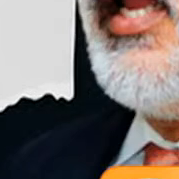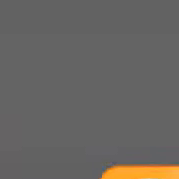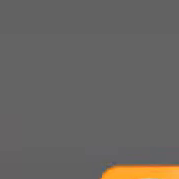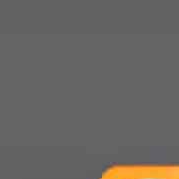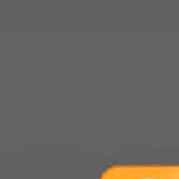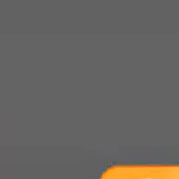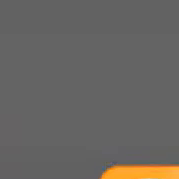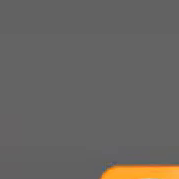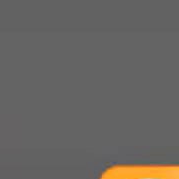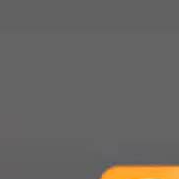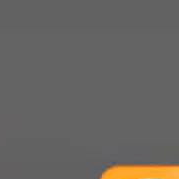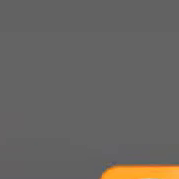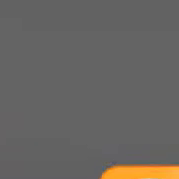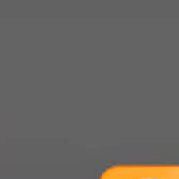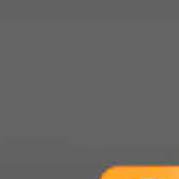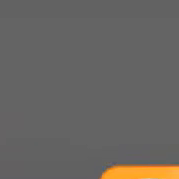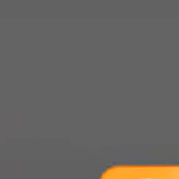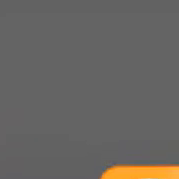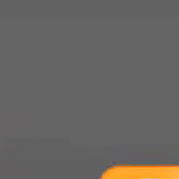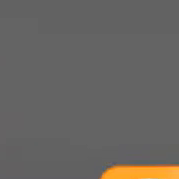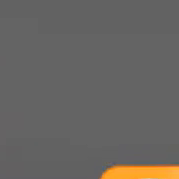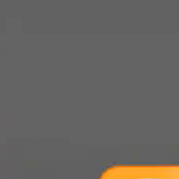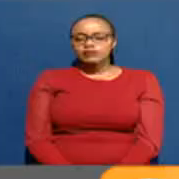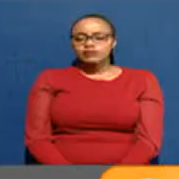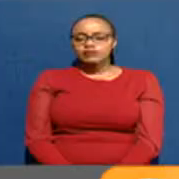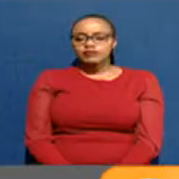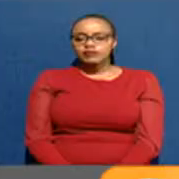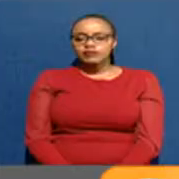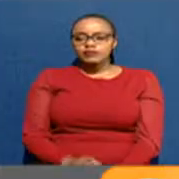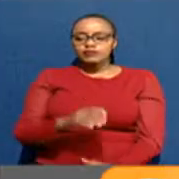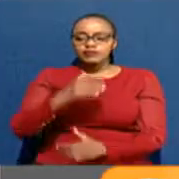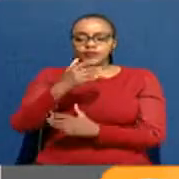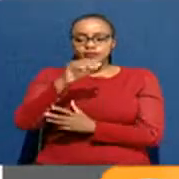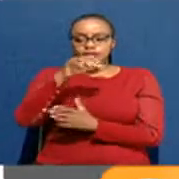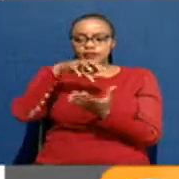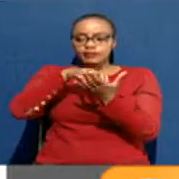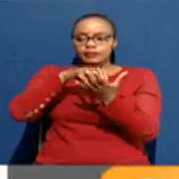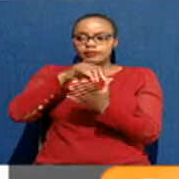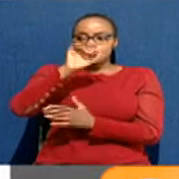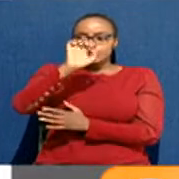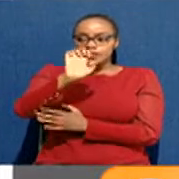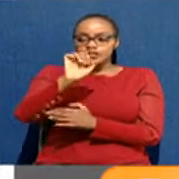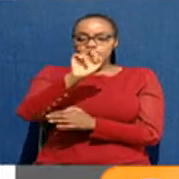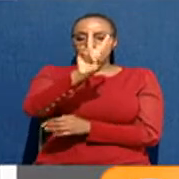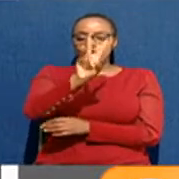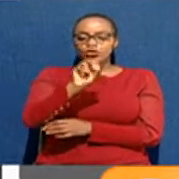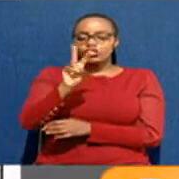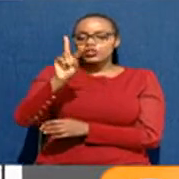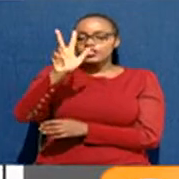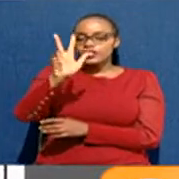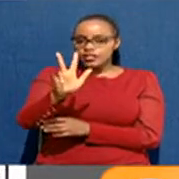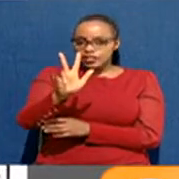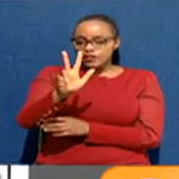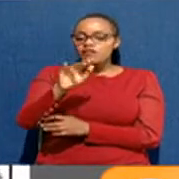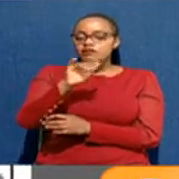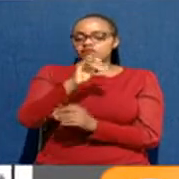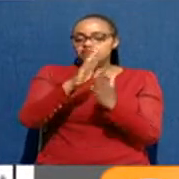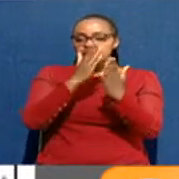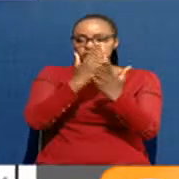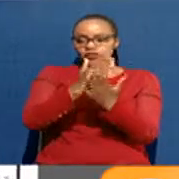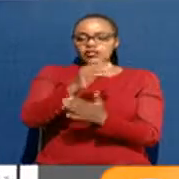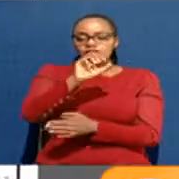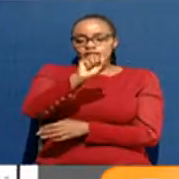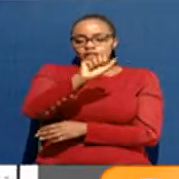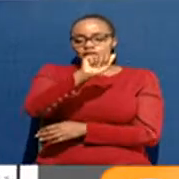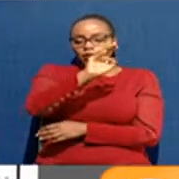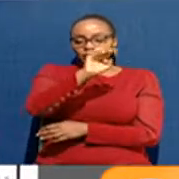Rai. The fourth case is a civil application case number E187 of 2023 filed by Sarjit